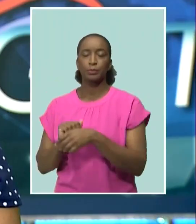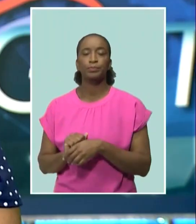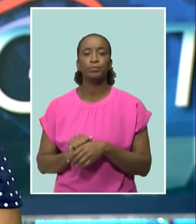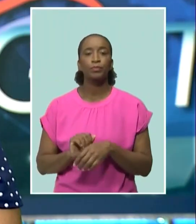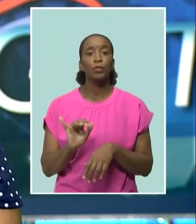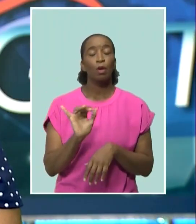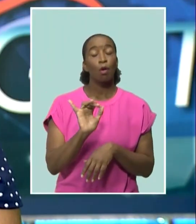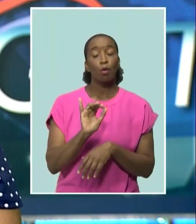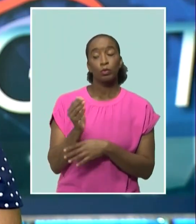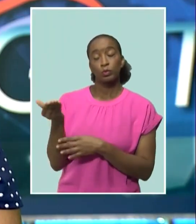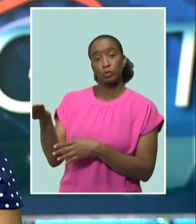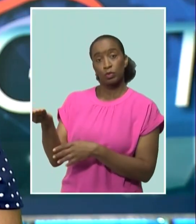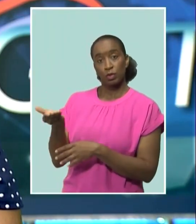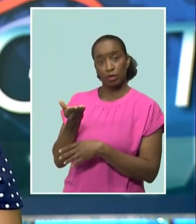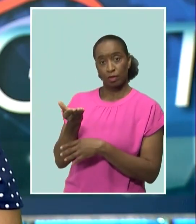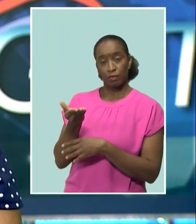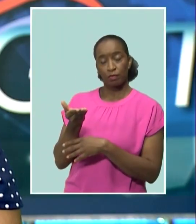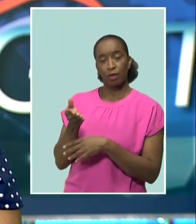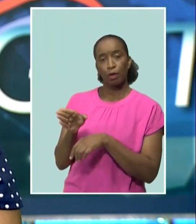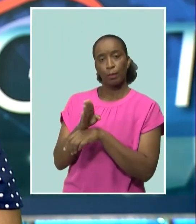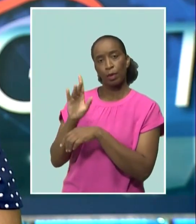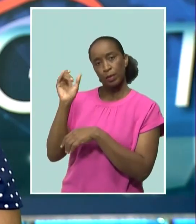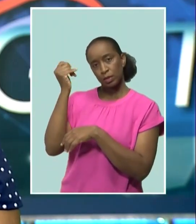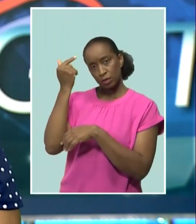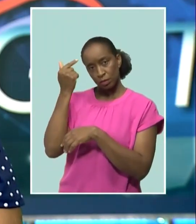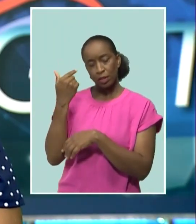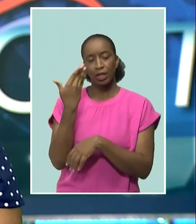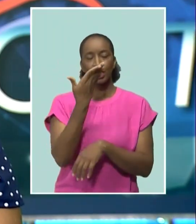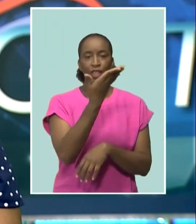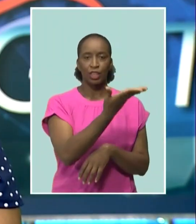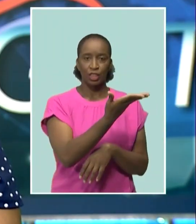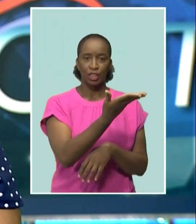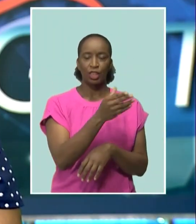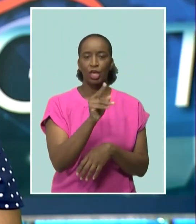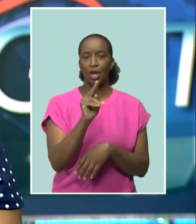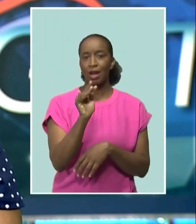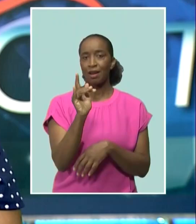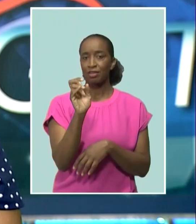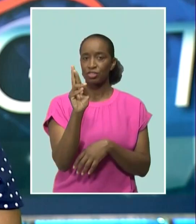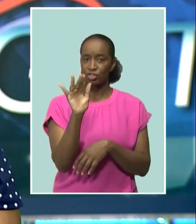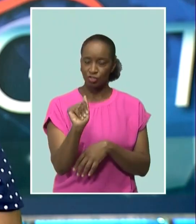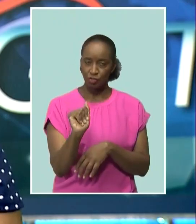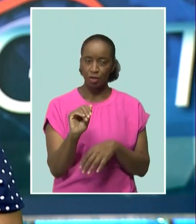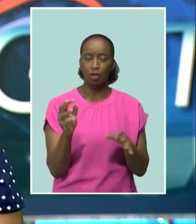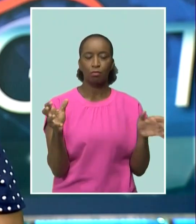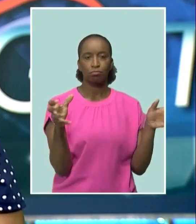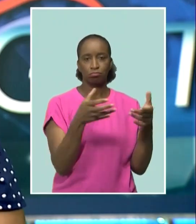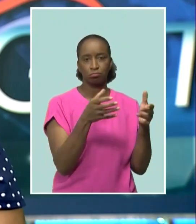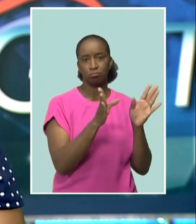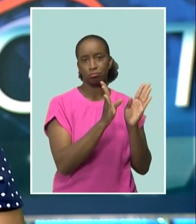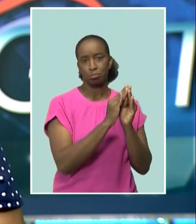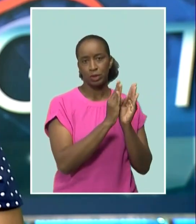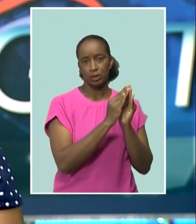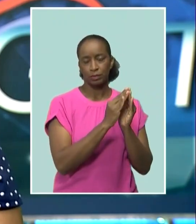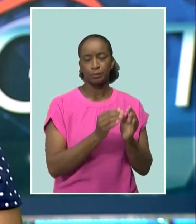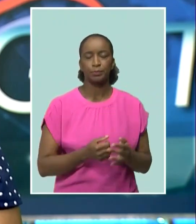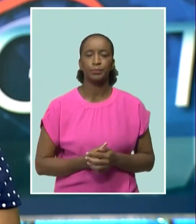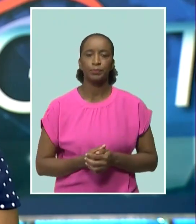to the government of Barbados for a follow-up meeting in Abuja, Nigeria's capital, in the coming weeks.